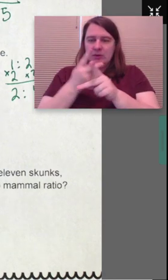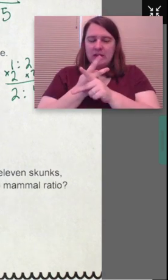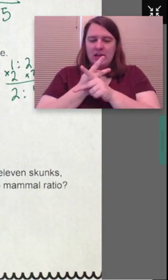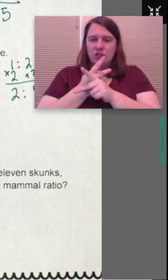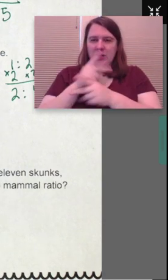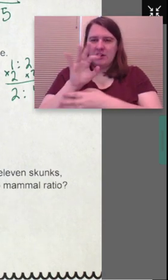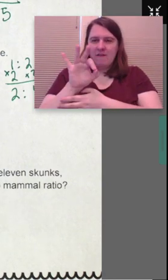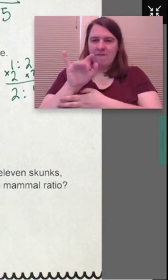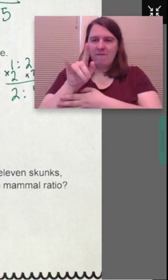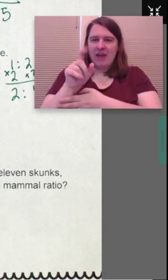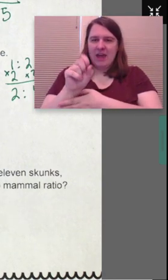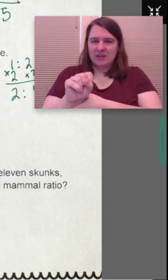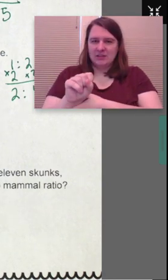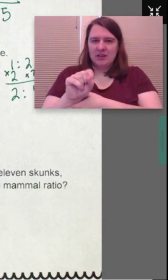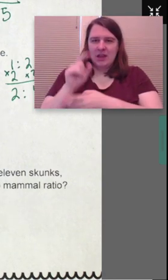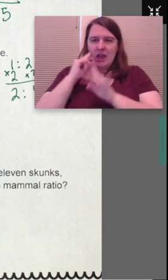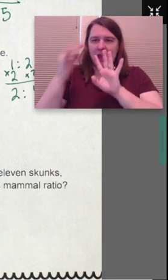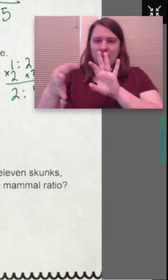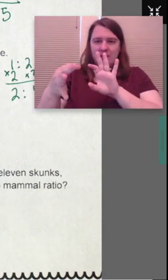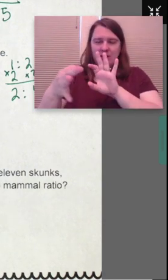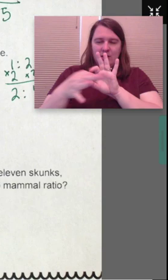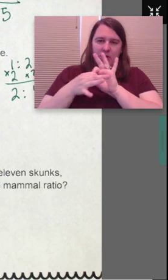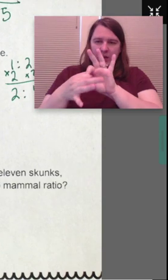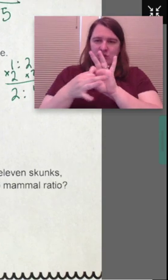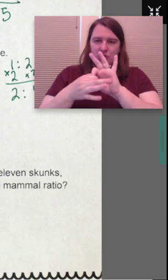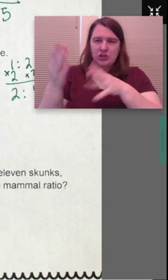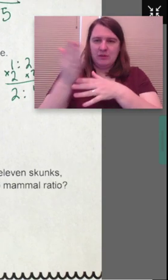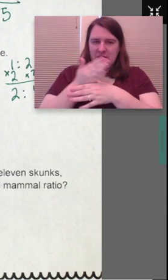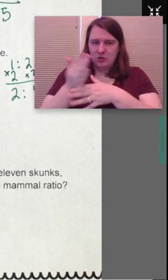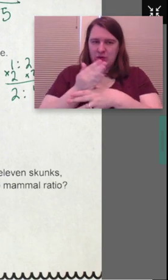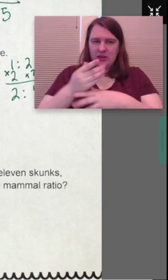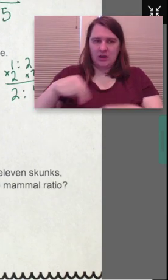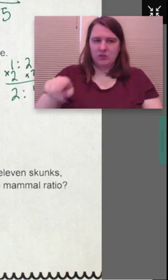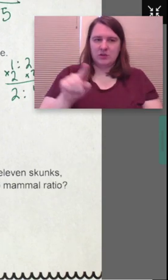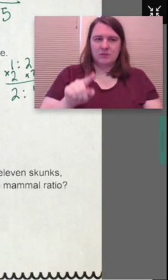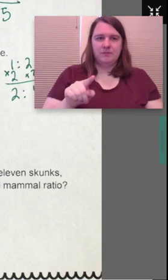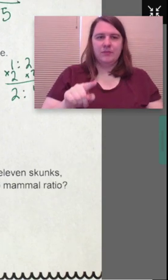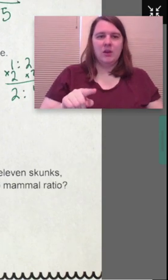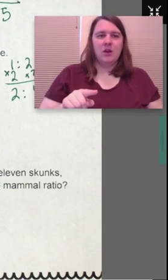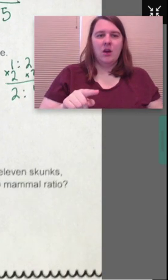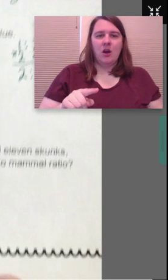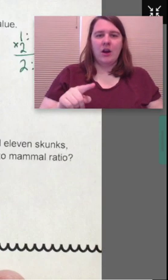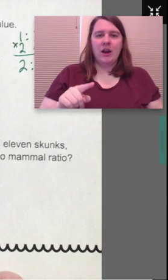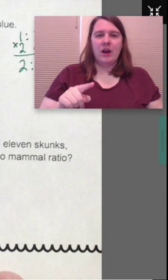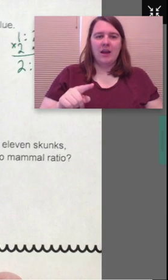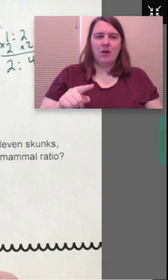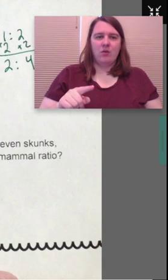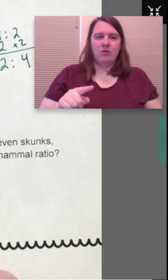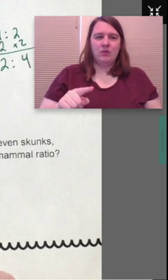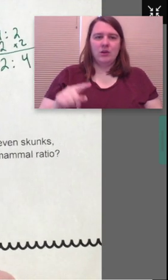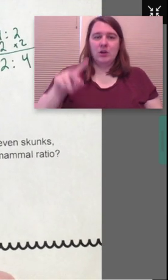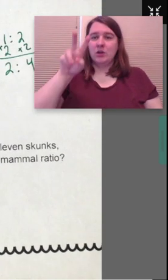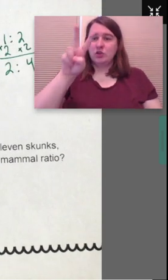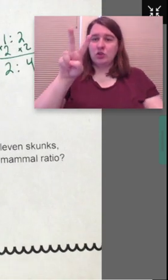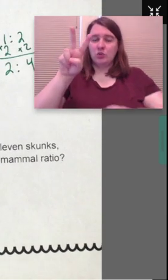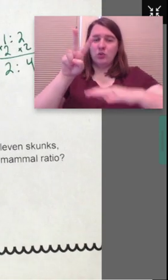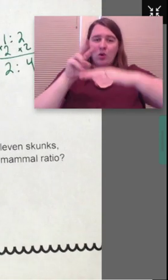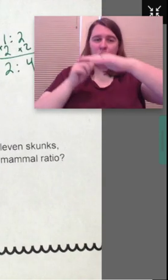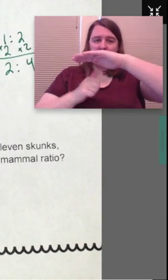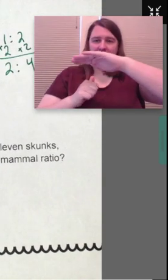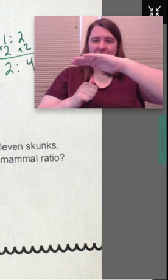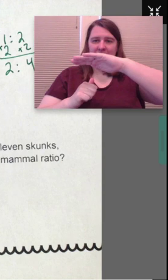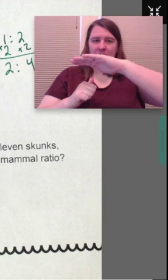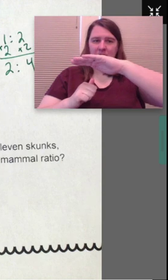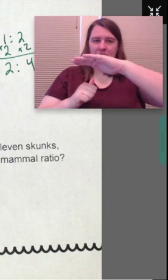your multiplication facts and the relationship between those. All right, now